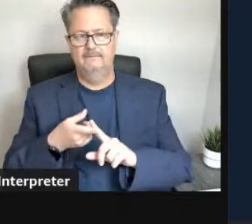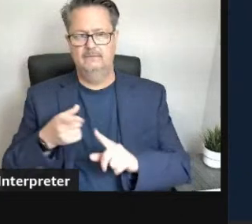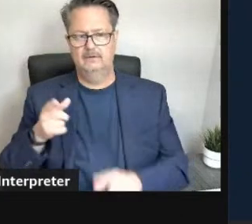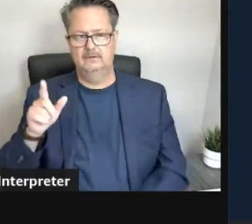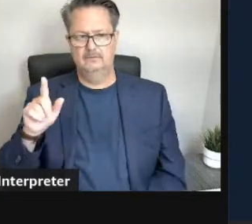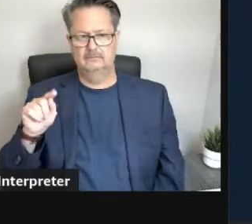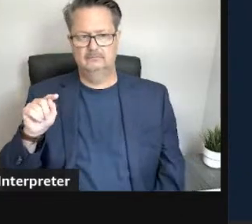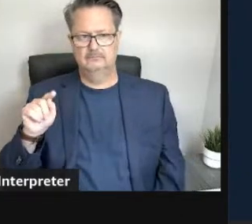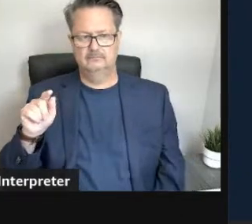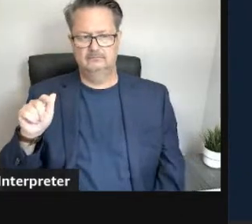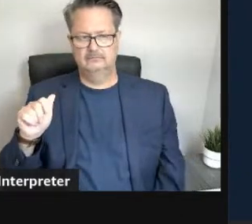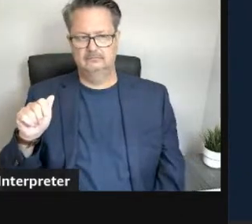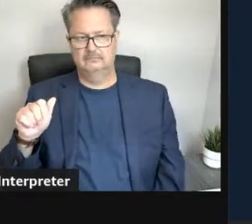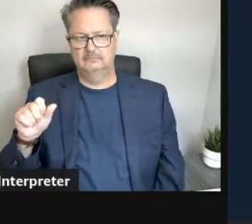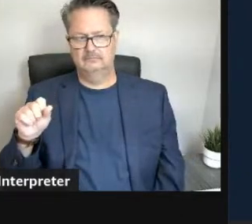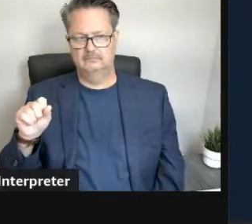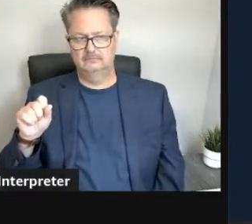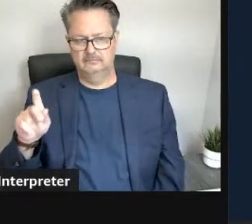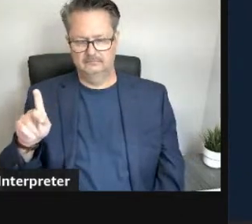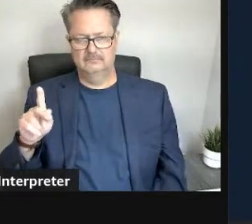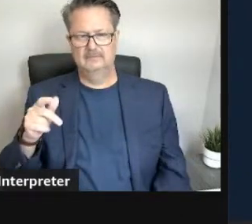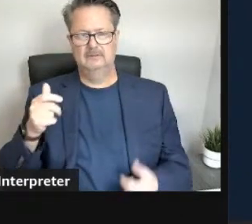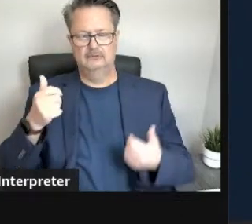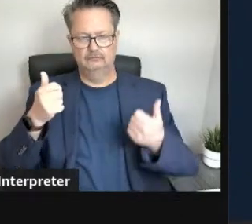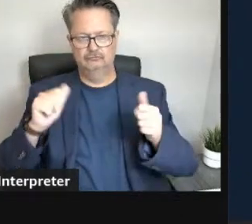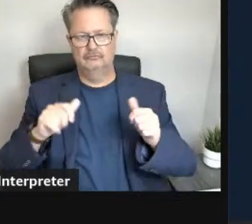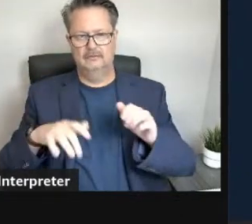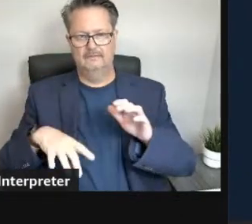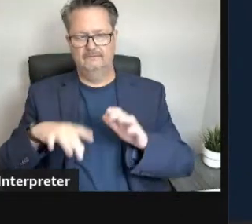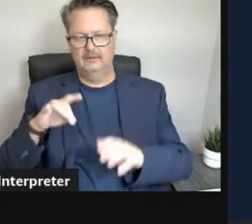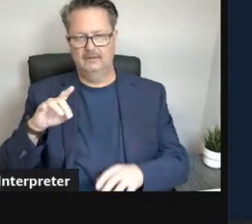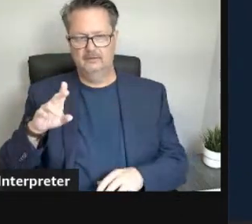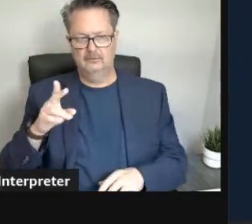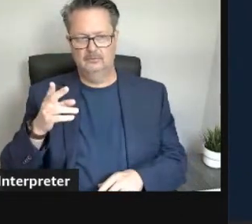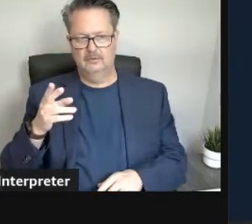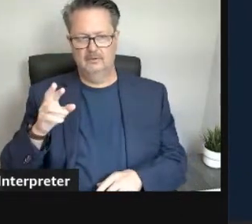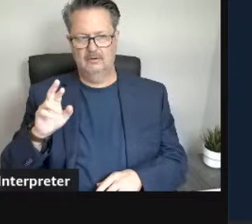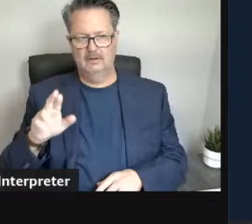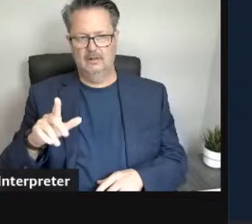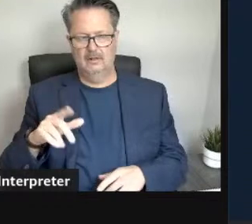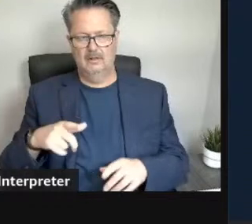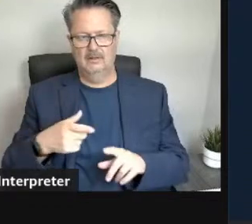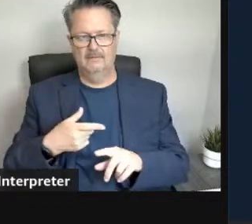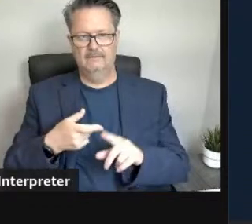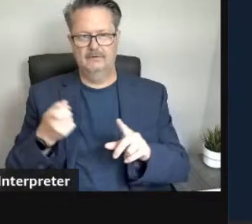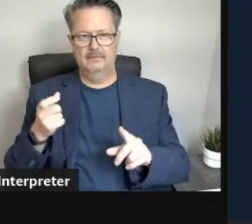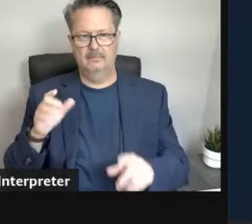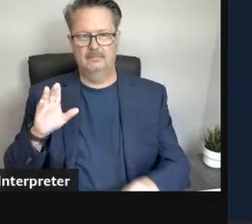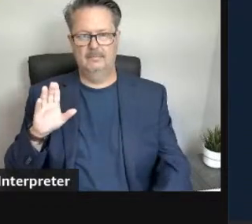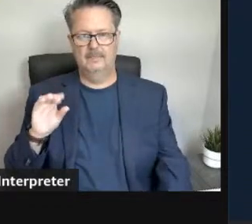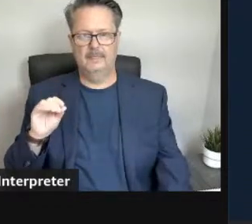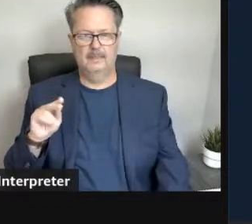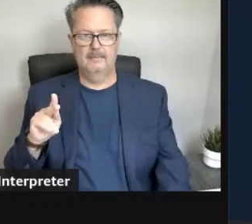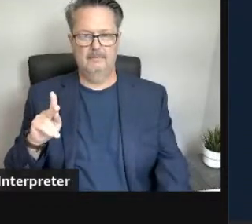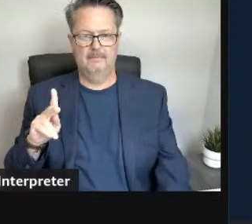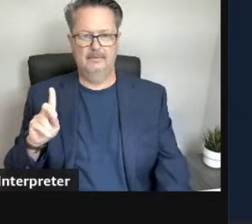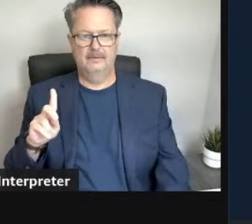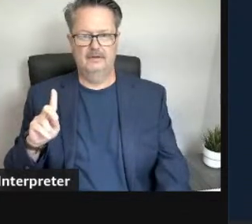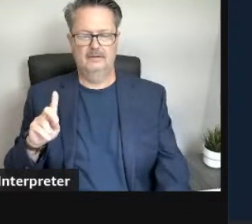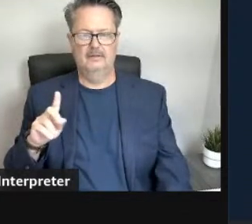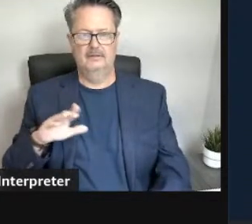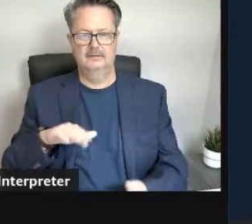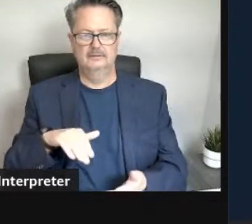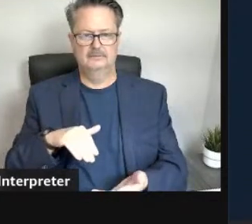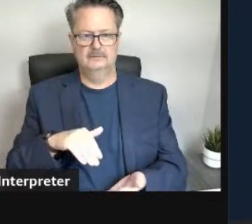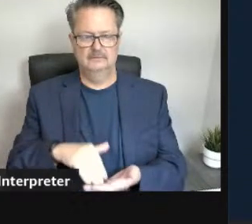is to try to find the URL of the load balancer in order to log into the Argo